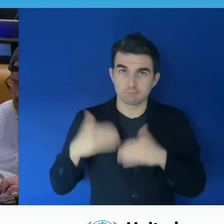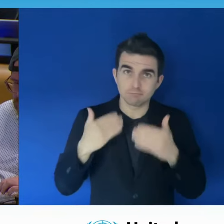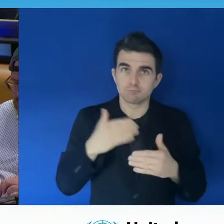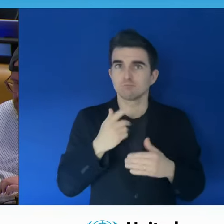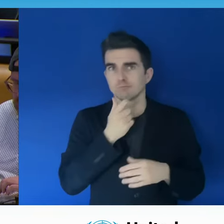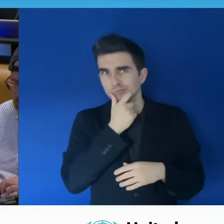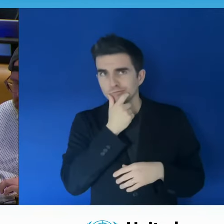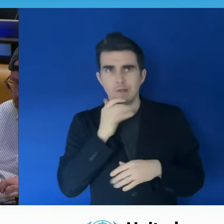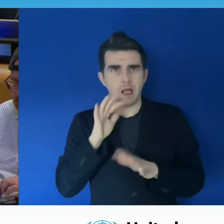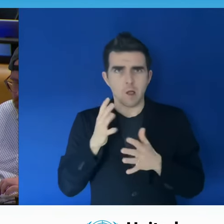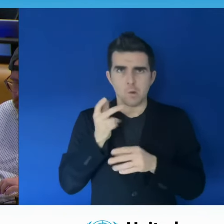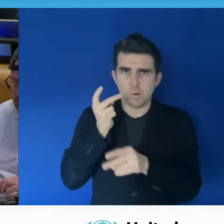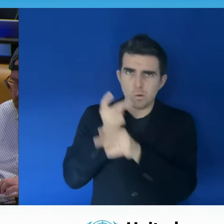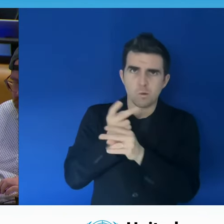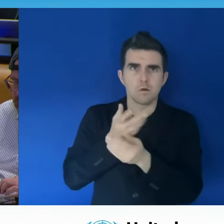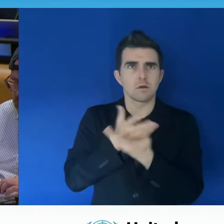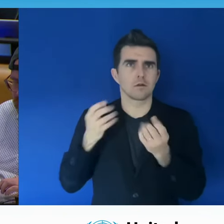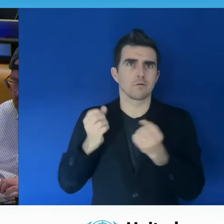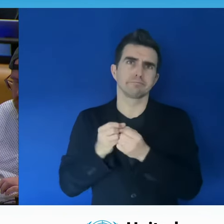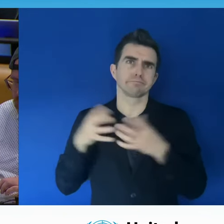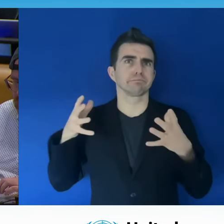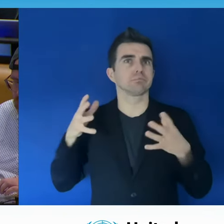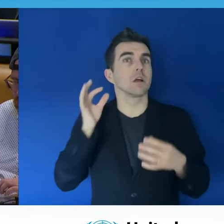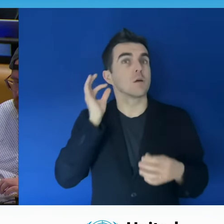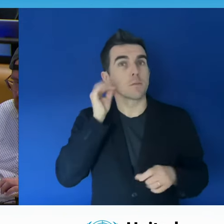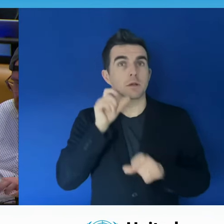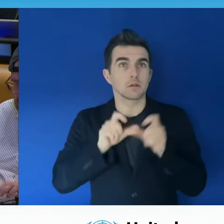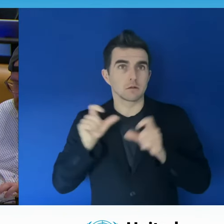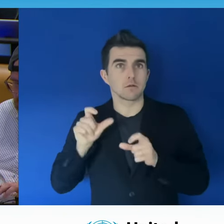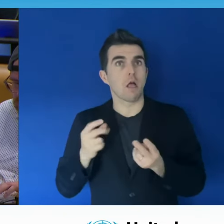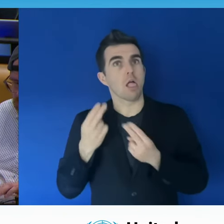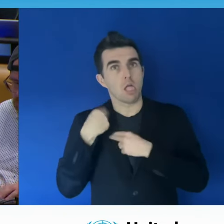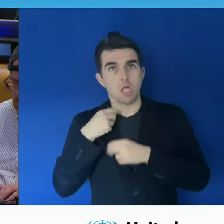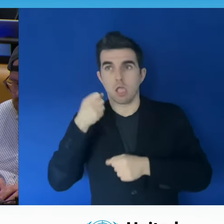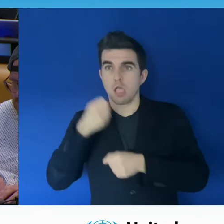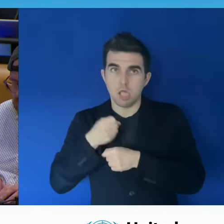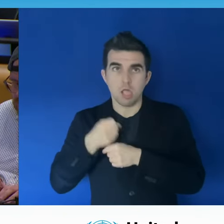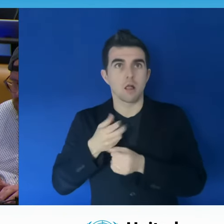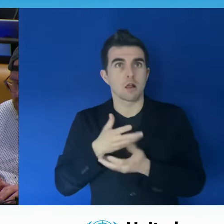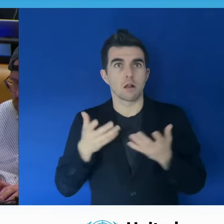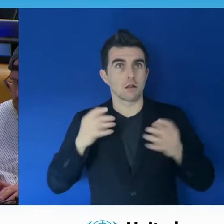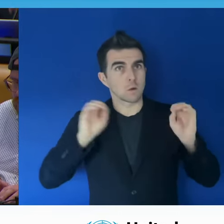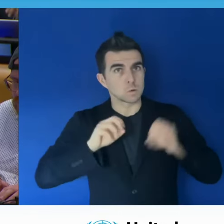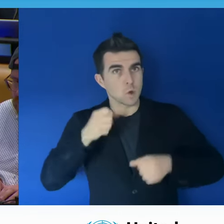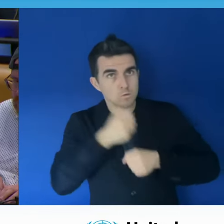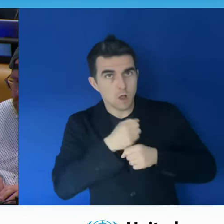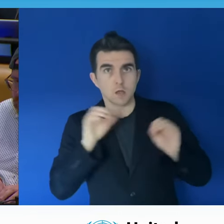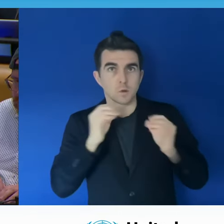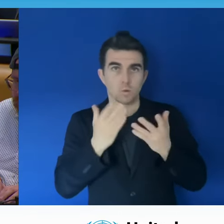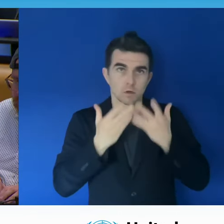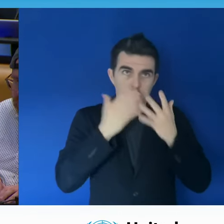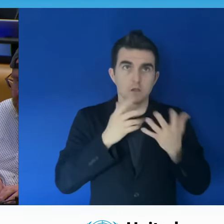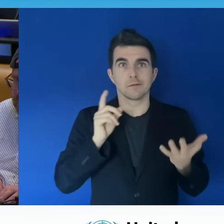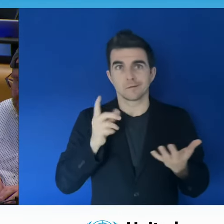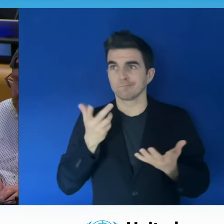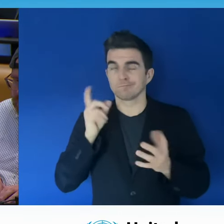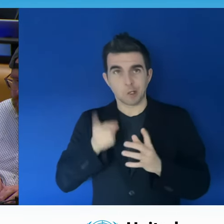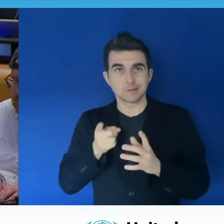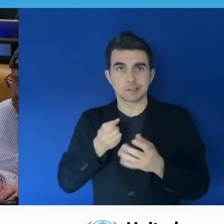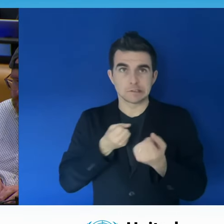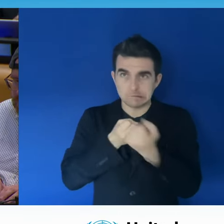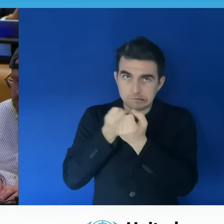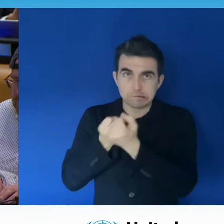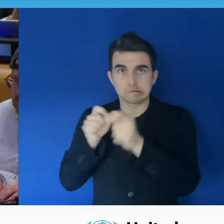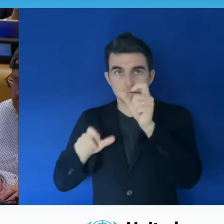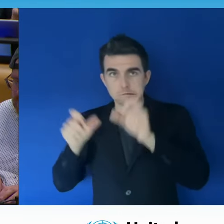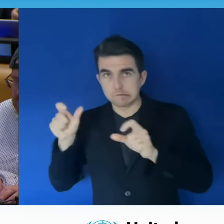study, what they actually do is provide work as caregivers. They work, but they are not paid. This is a problem